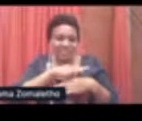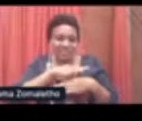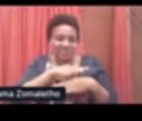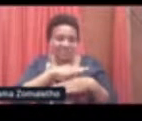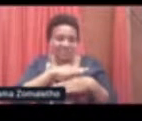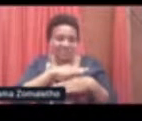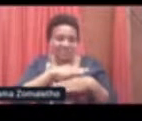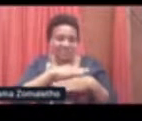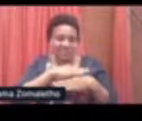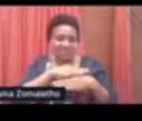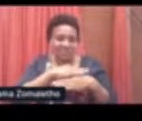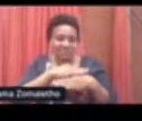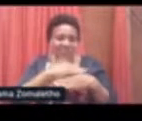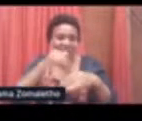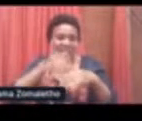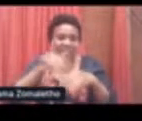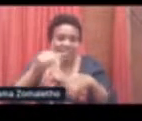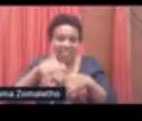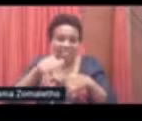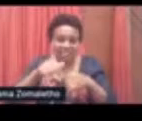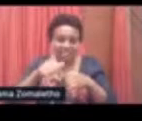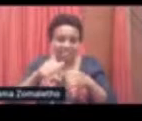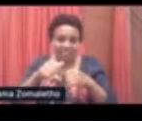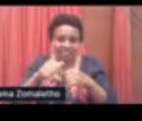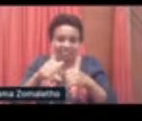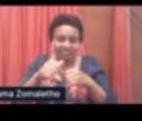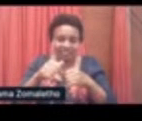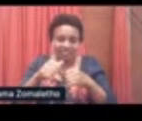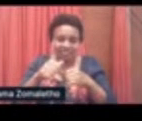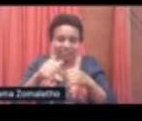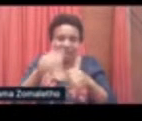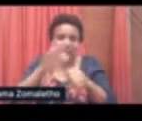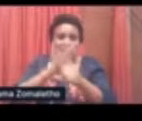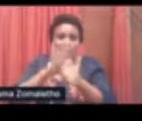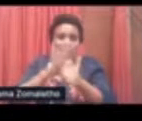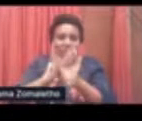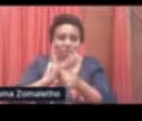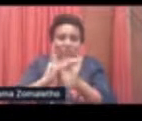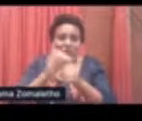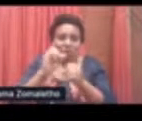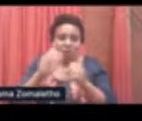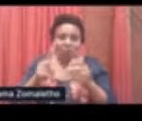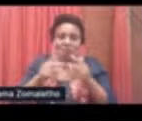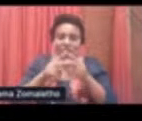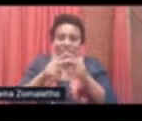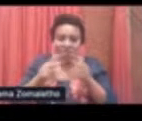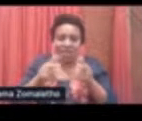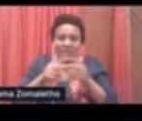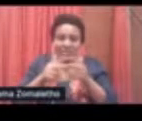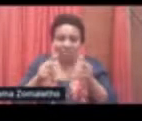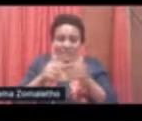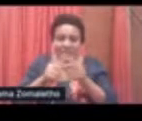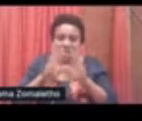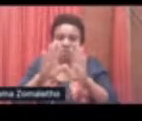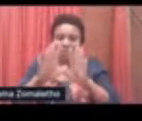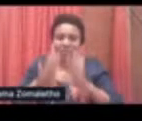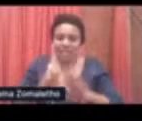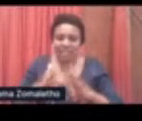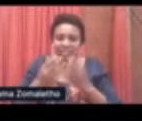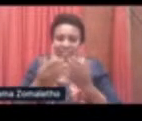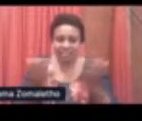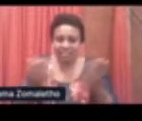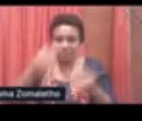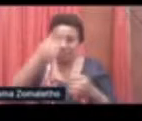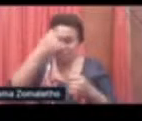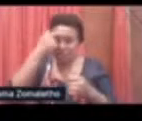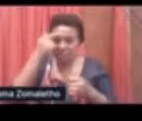links. And this has a lot of very big importance, because if you are